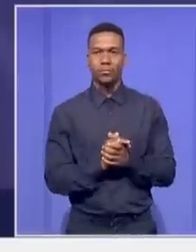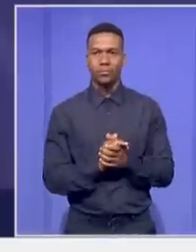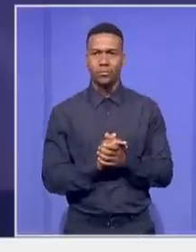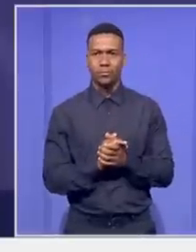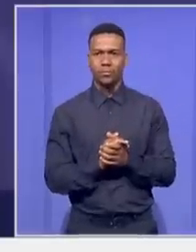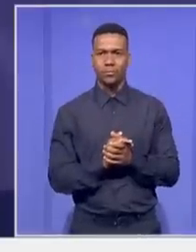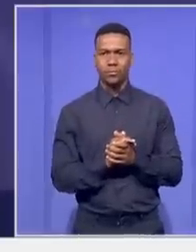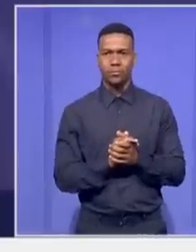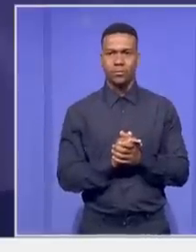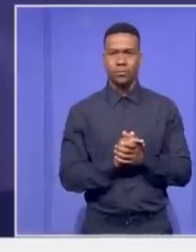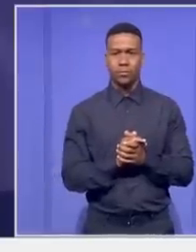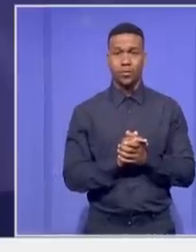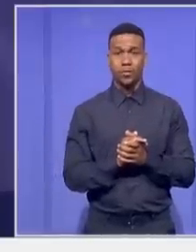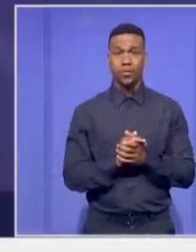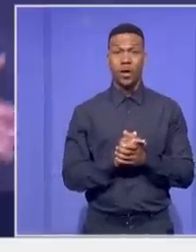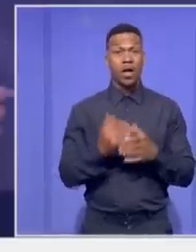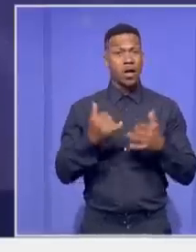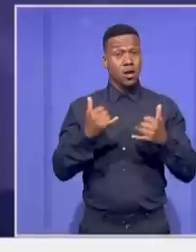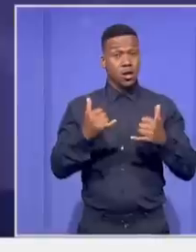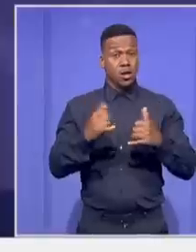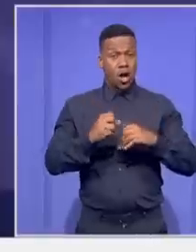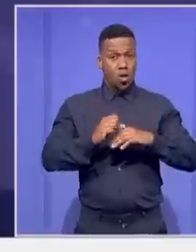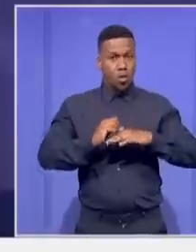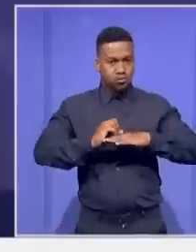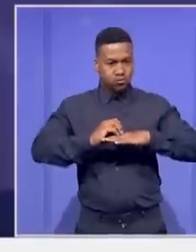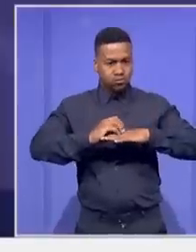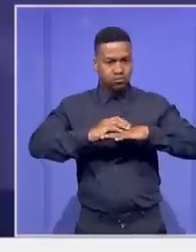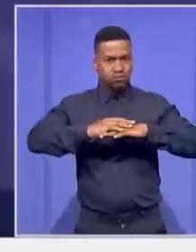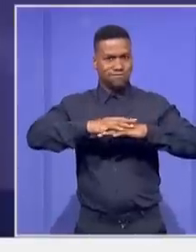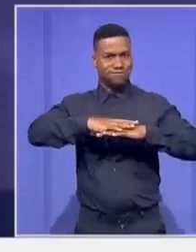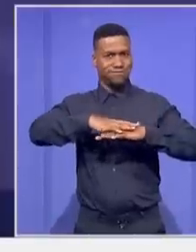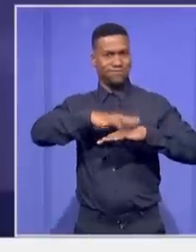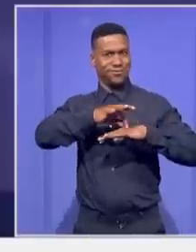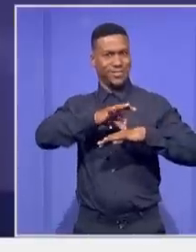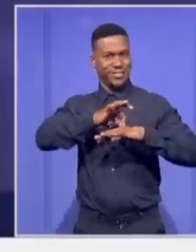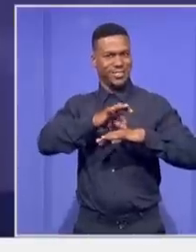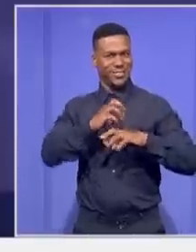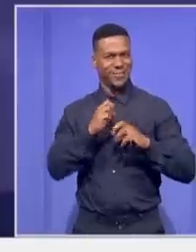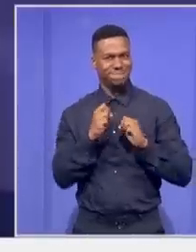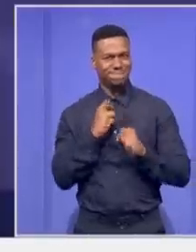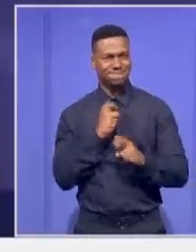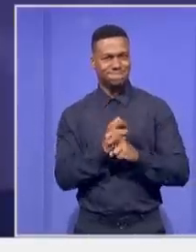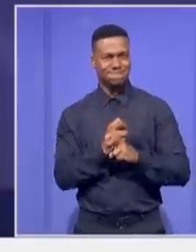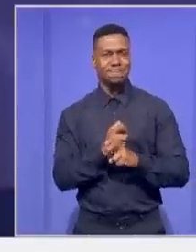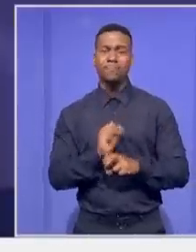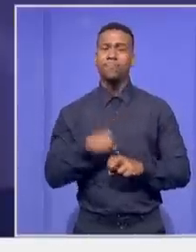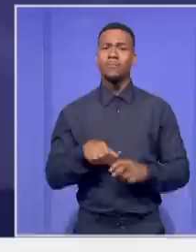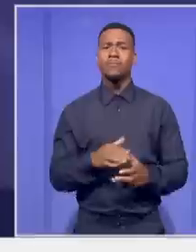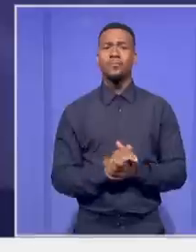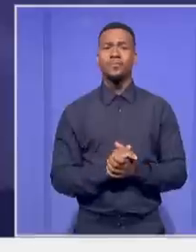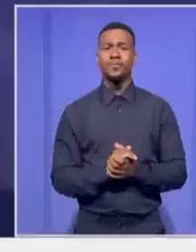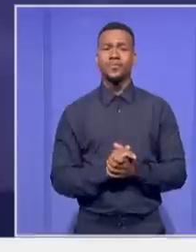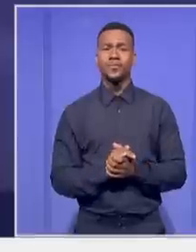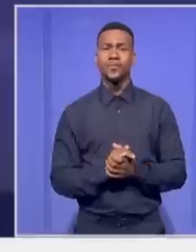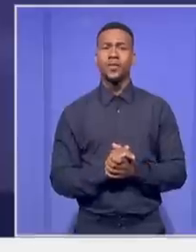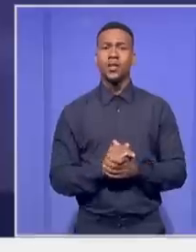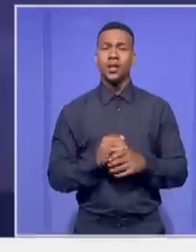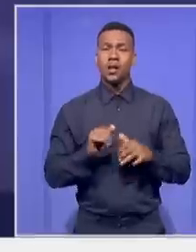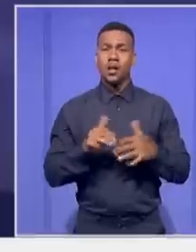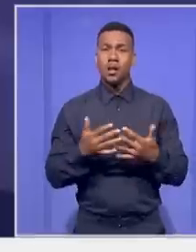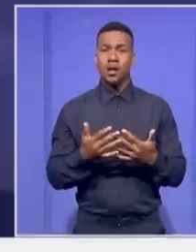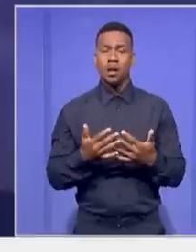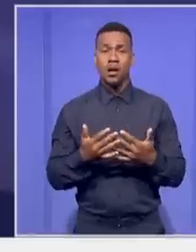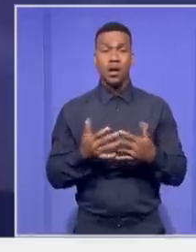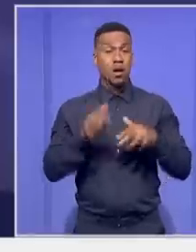We'd have to learn to grow a thick skin when it came to critique in the media and other voices outside the party. People always seemed to be so